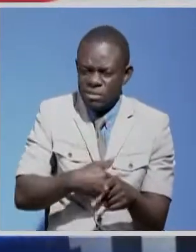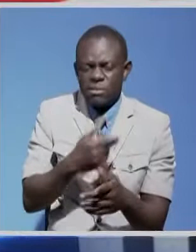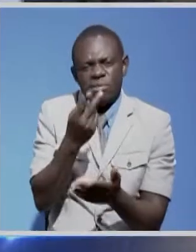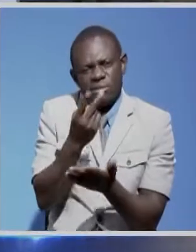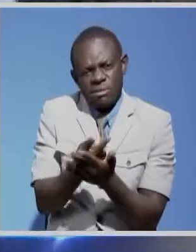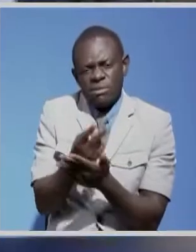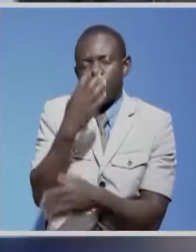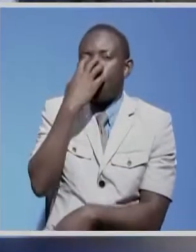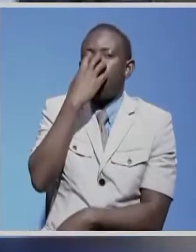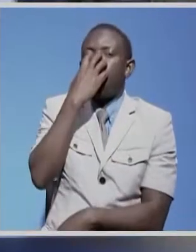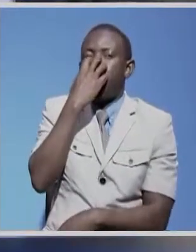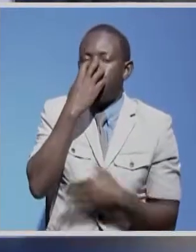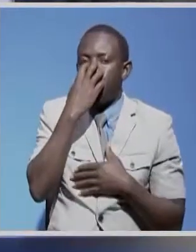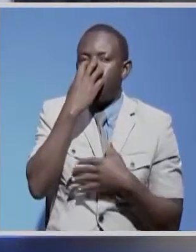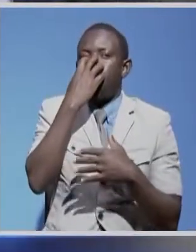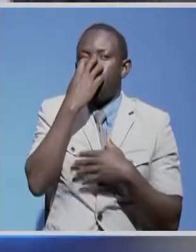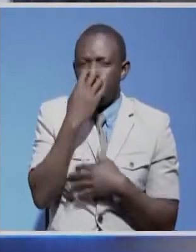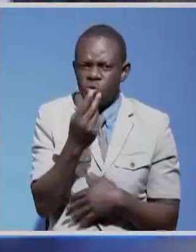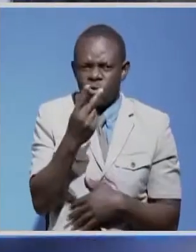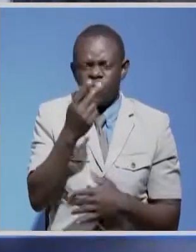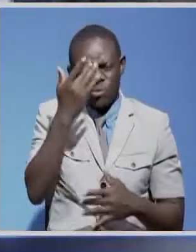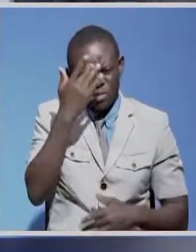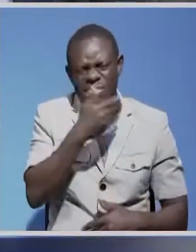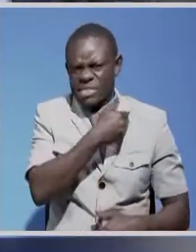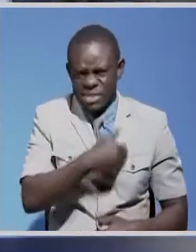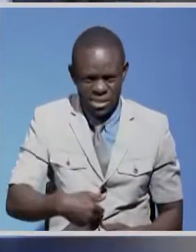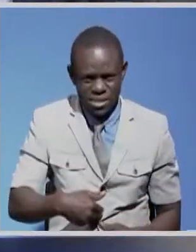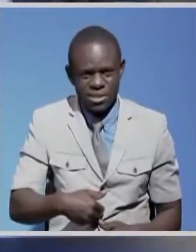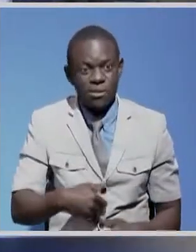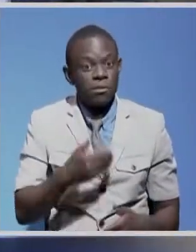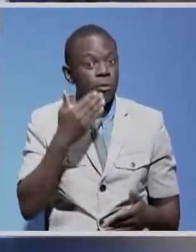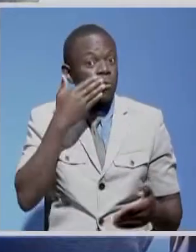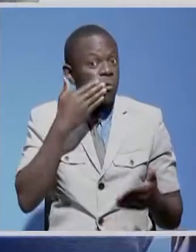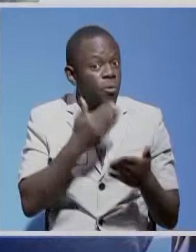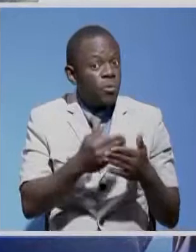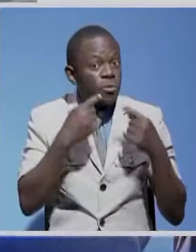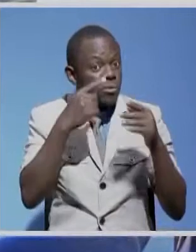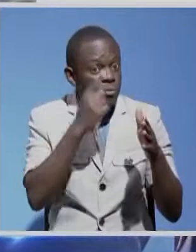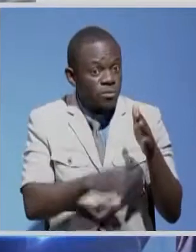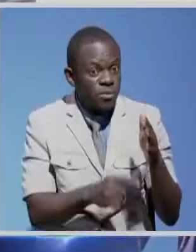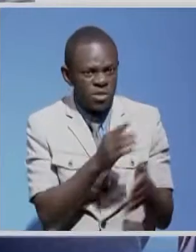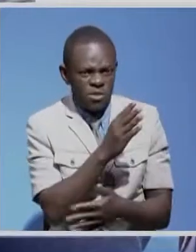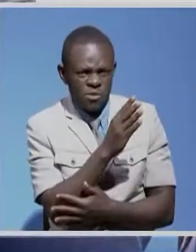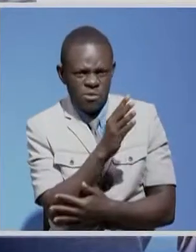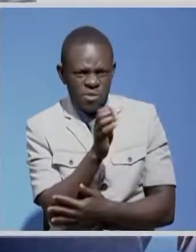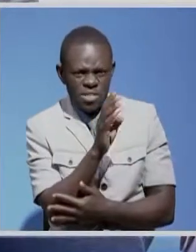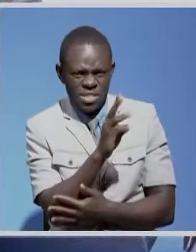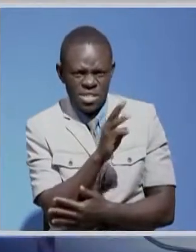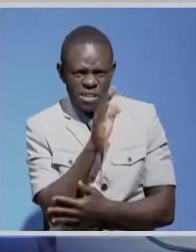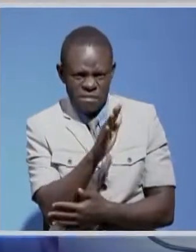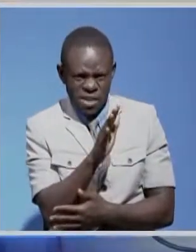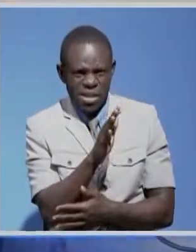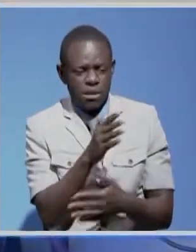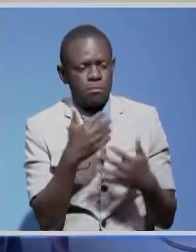note, we have discharged 465 cases. We have a recorded